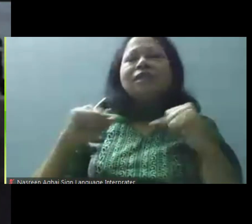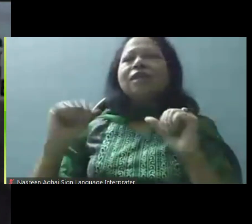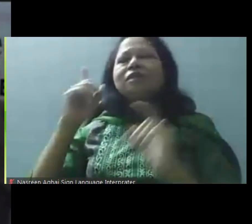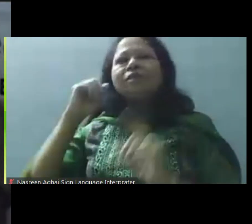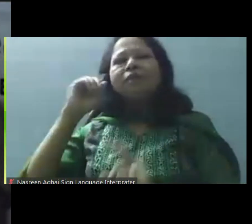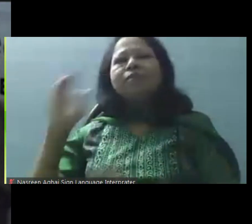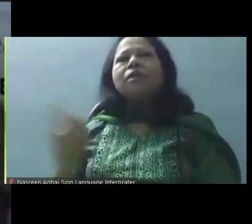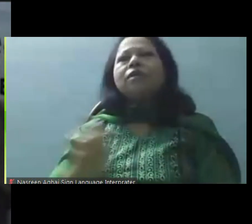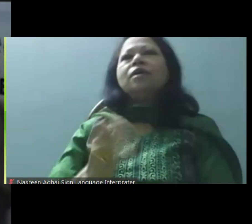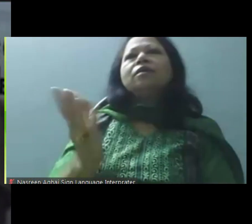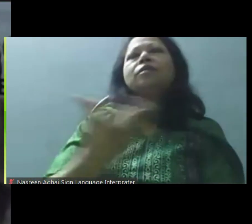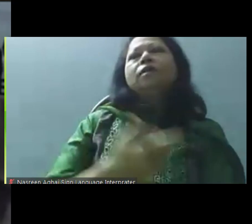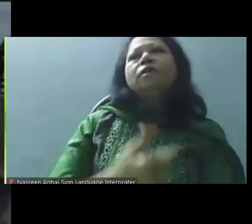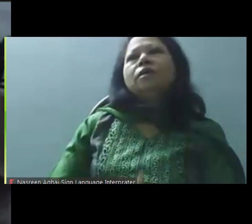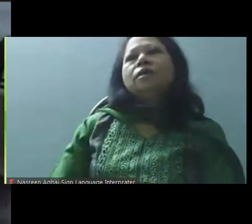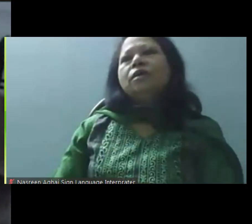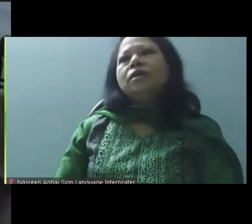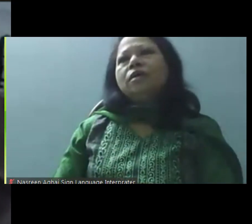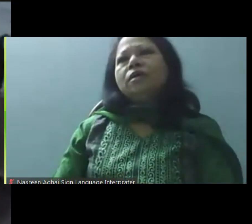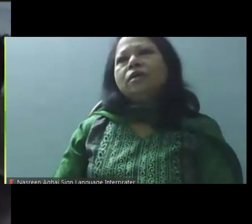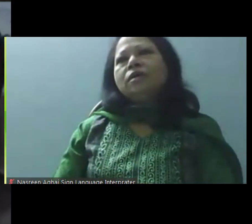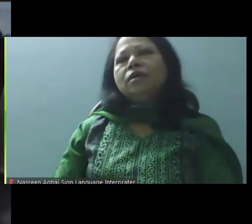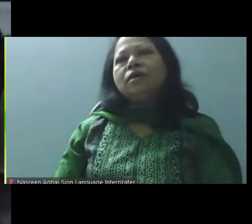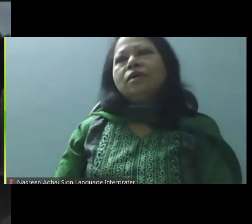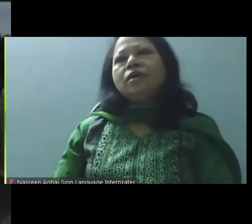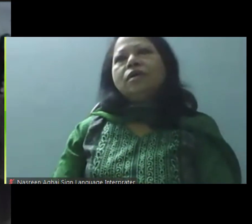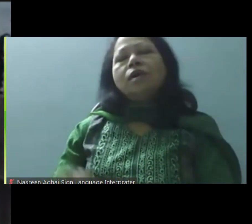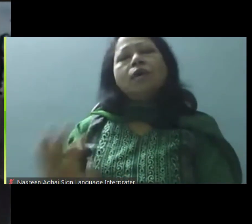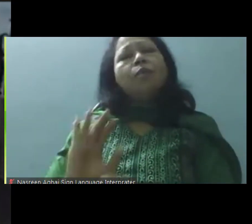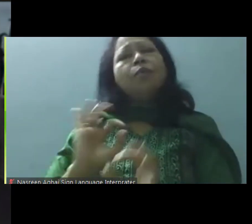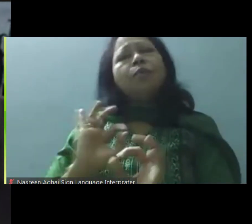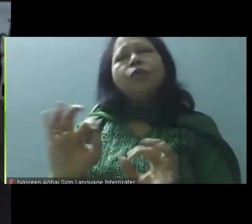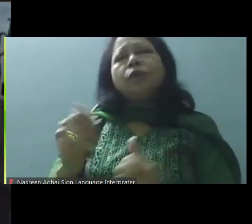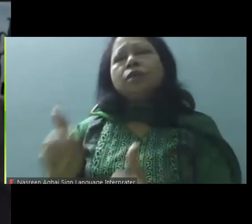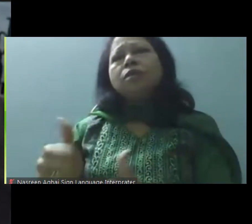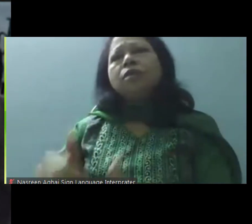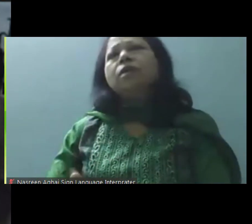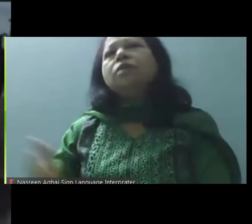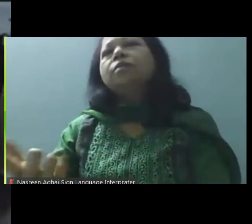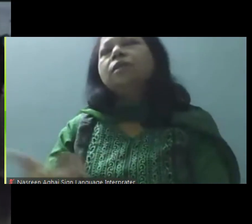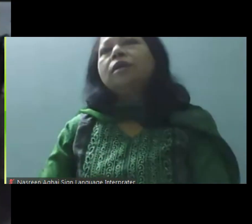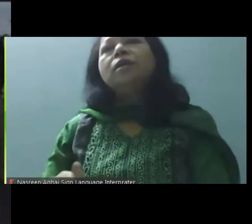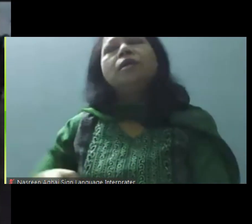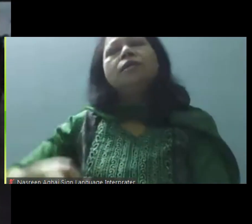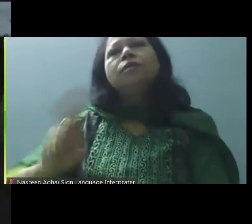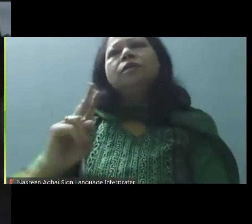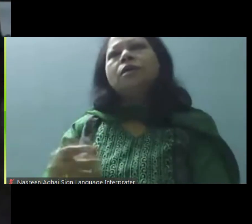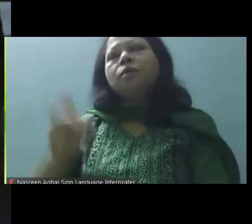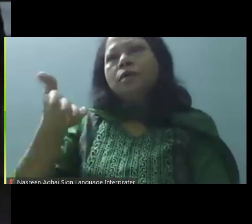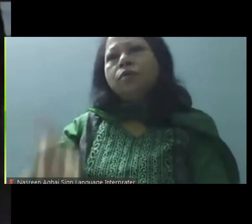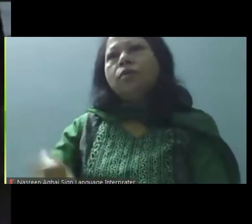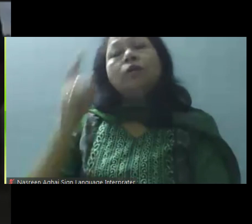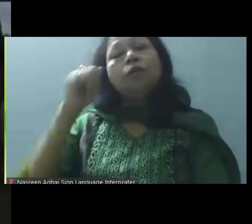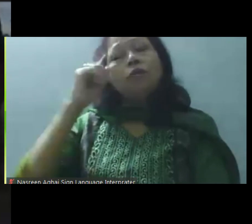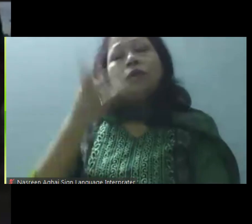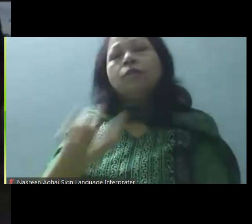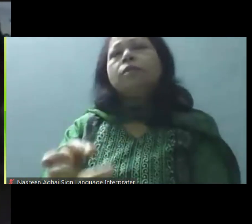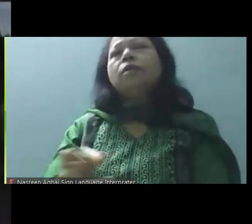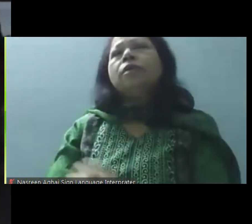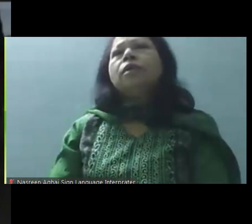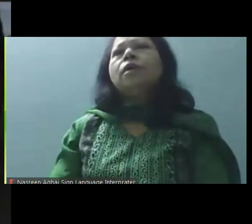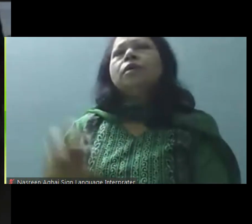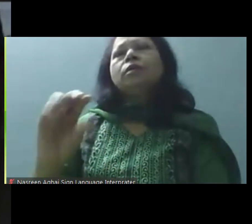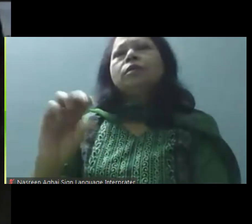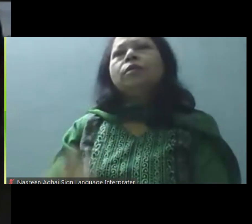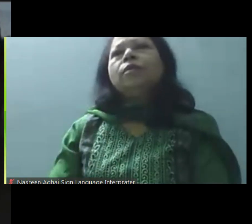and now they are to the maximum possible extent they are using. But you know, there are